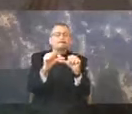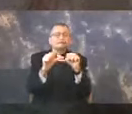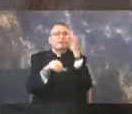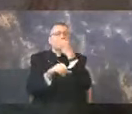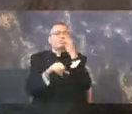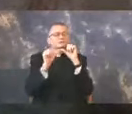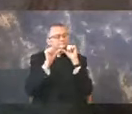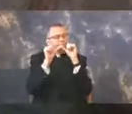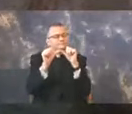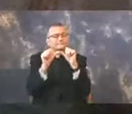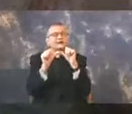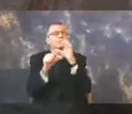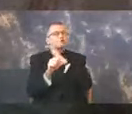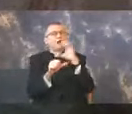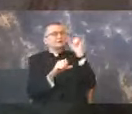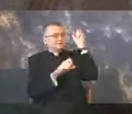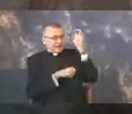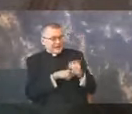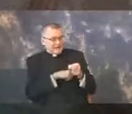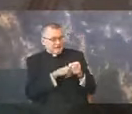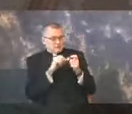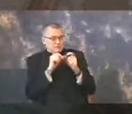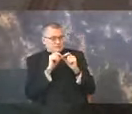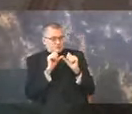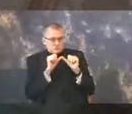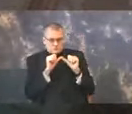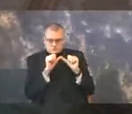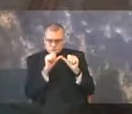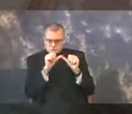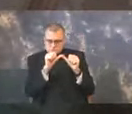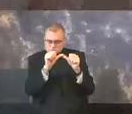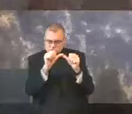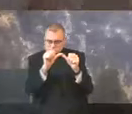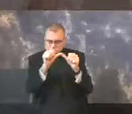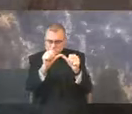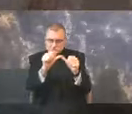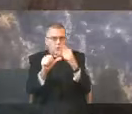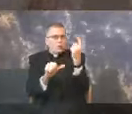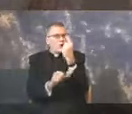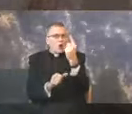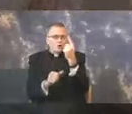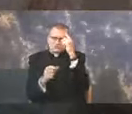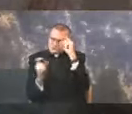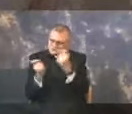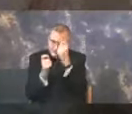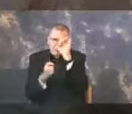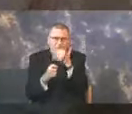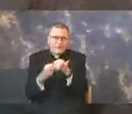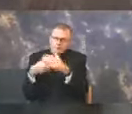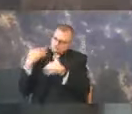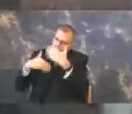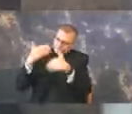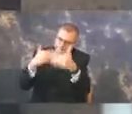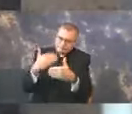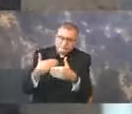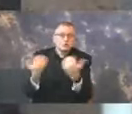been entrusted to us and that the church will remember and celebrate this very night.